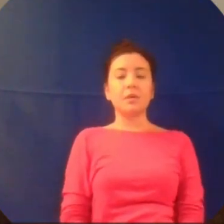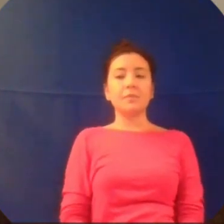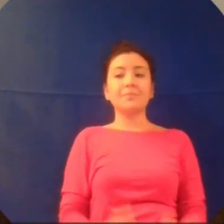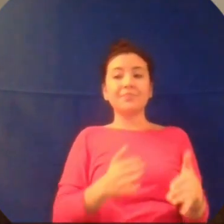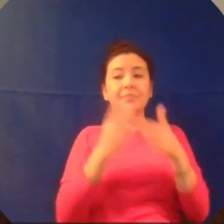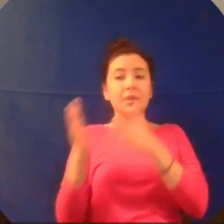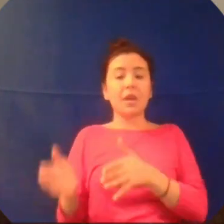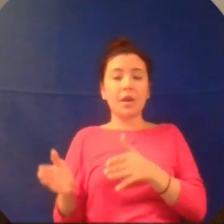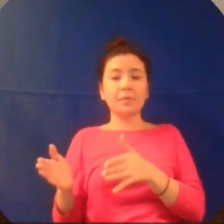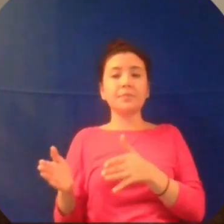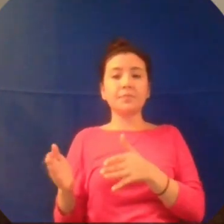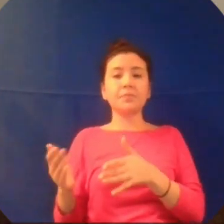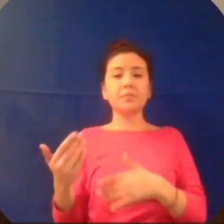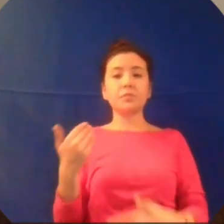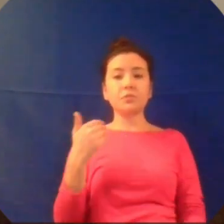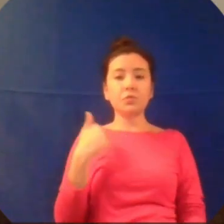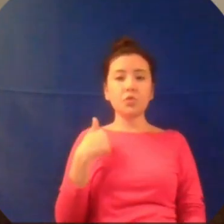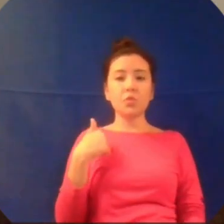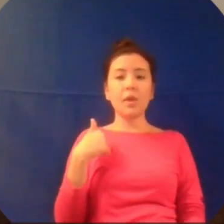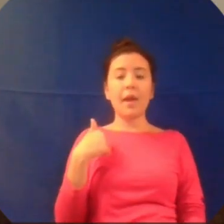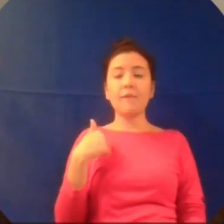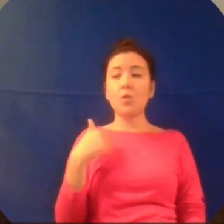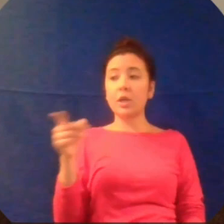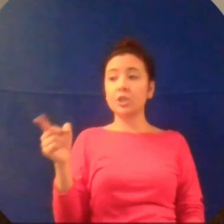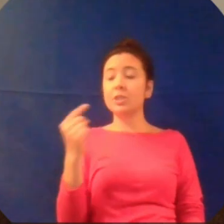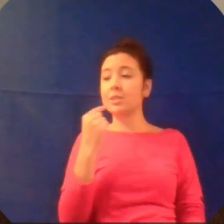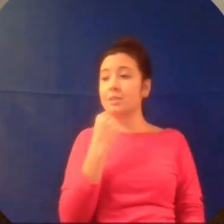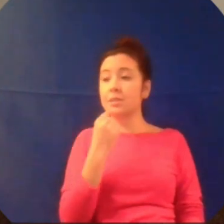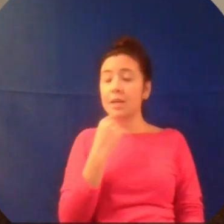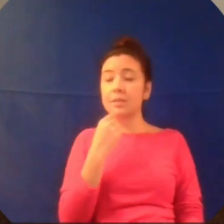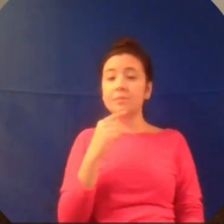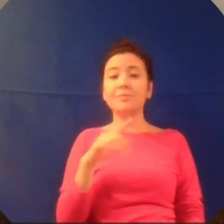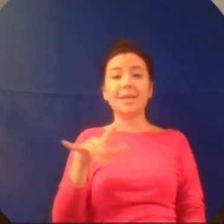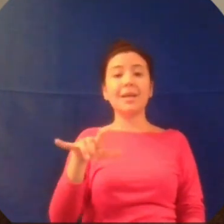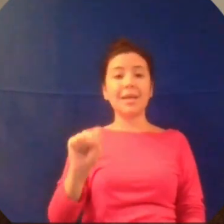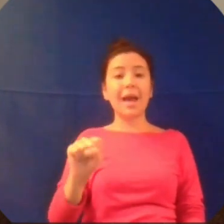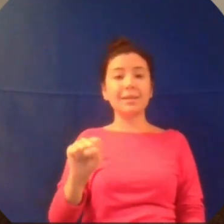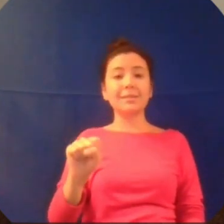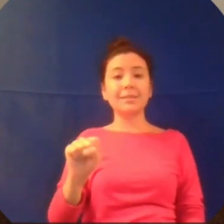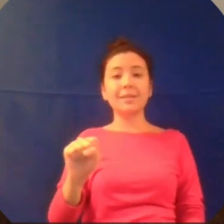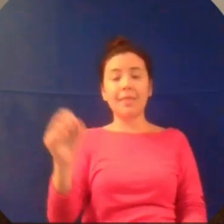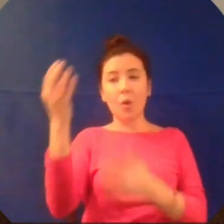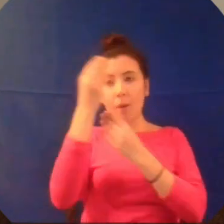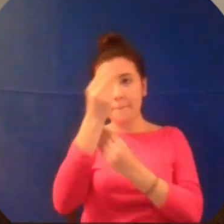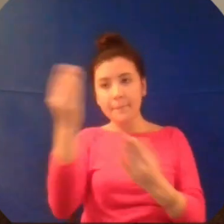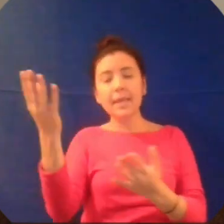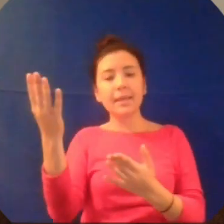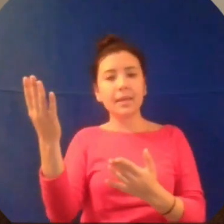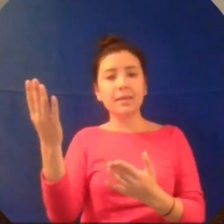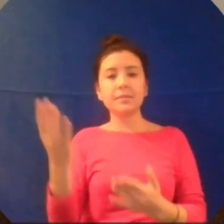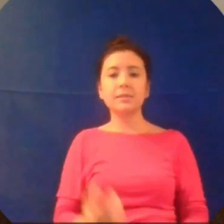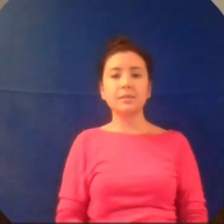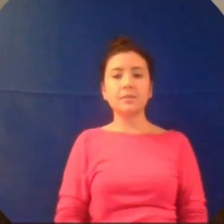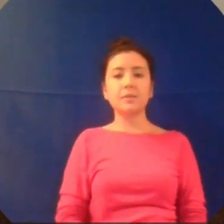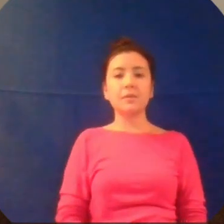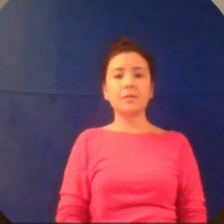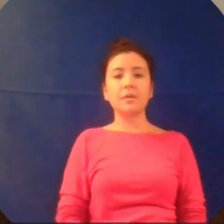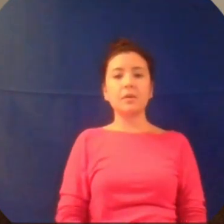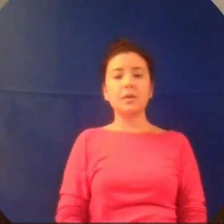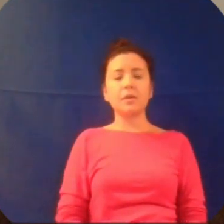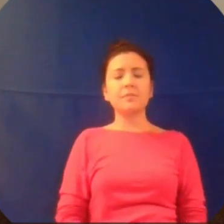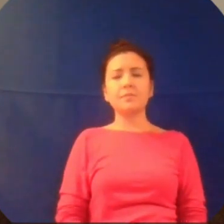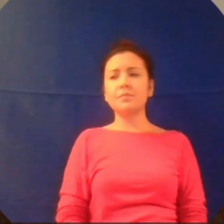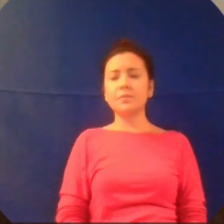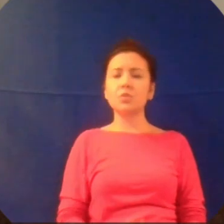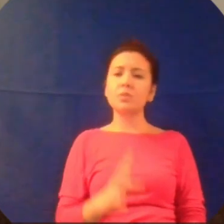the immediacy with which she says yes. And the obedience with which she says yes. Just the trust,